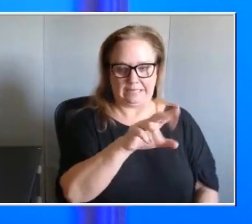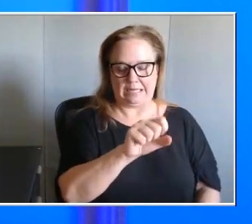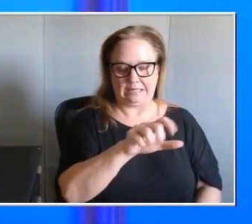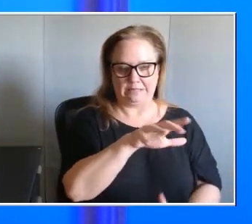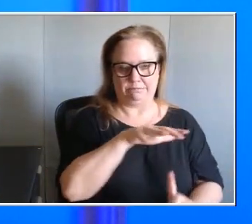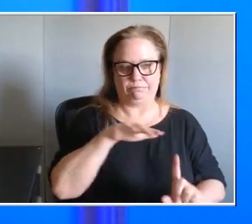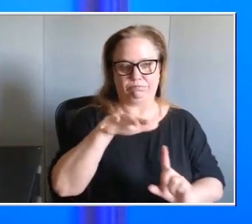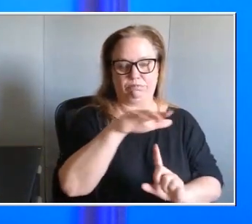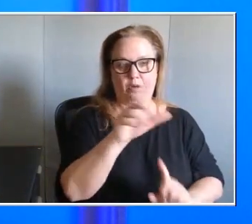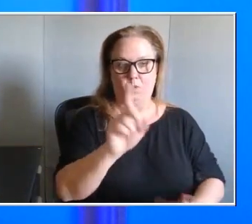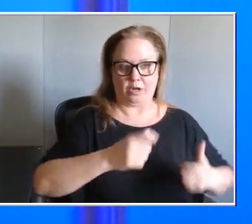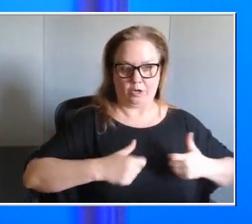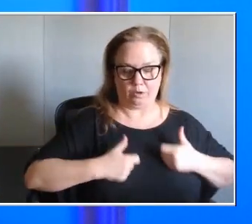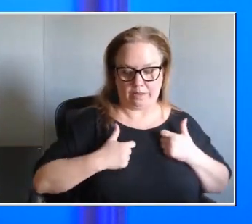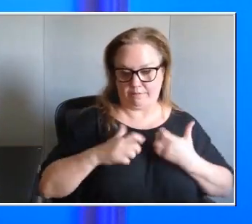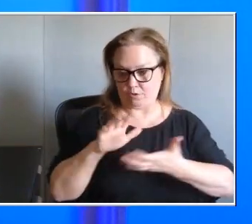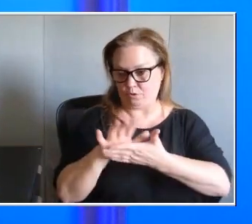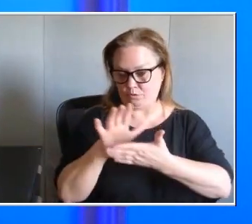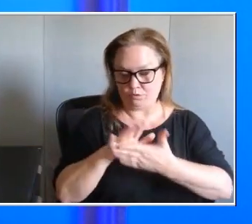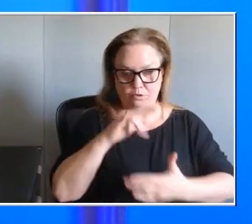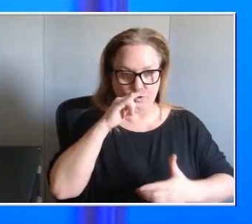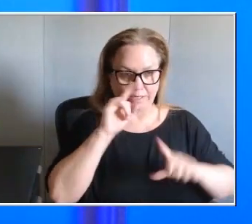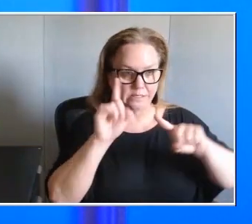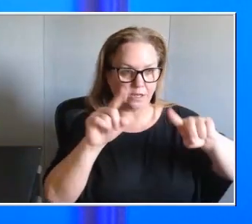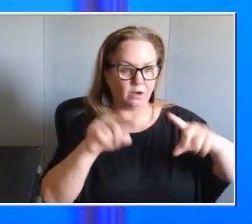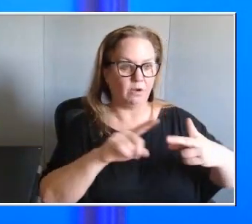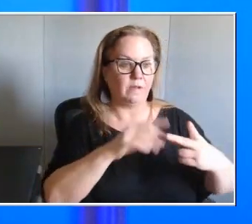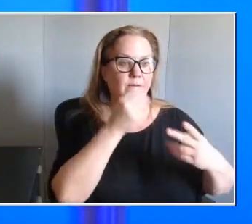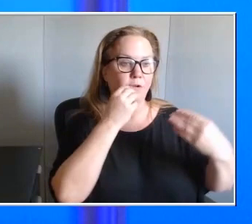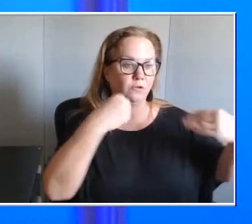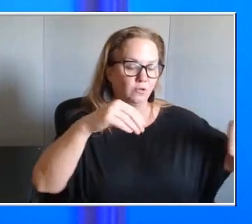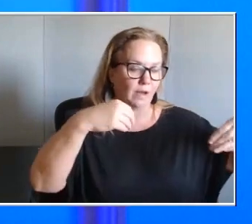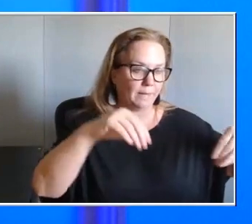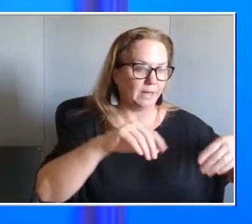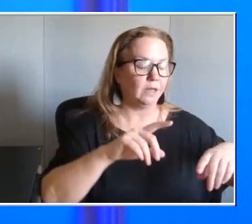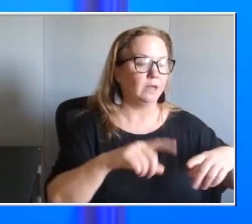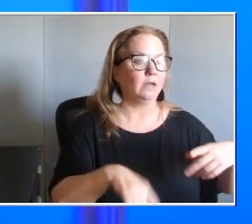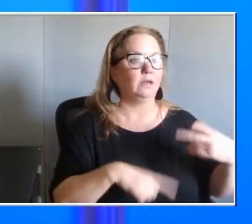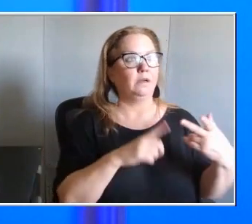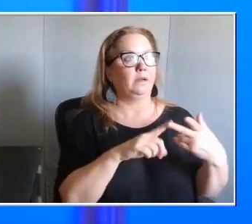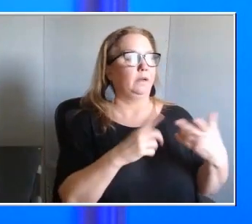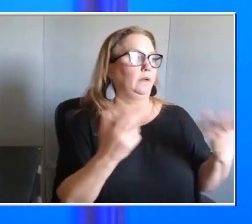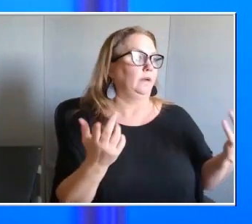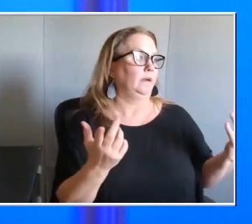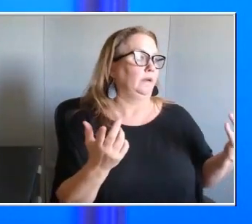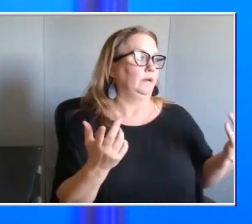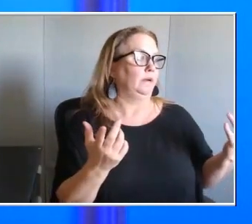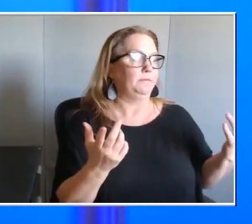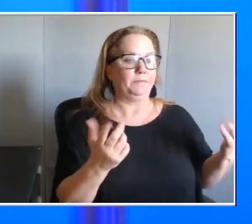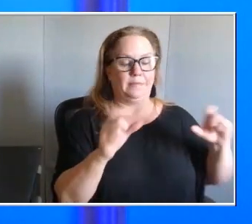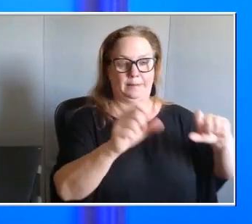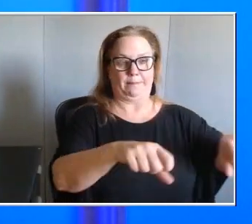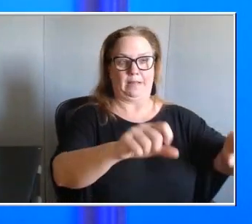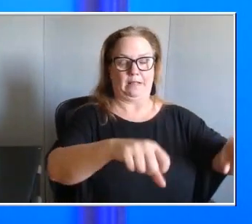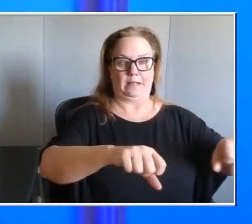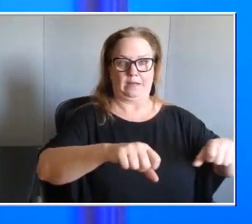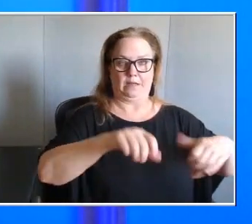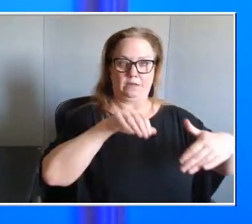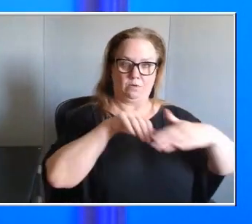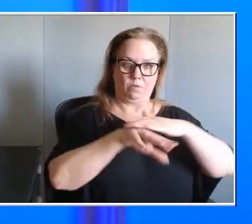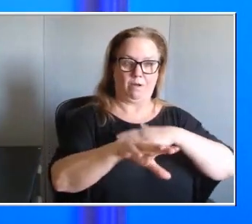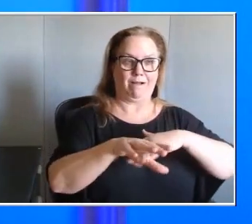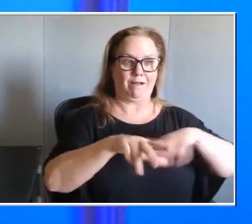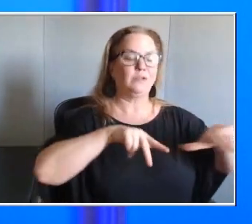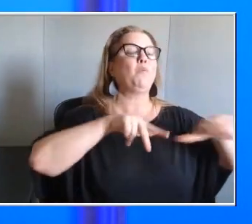like where you live, what schools your children attend, what grocery store you can go to, whether or not there's the ability to walk in your